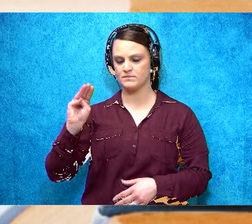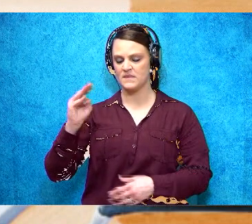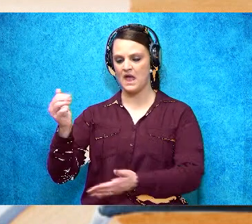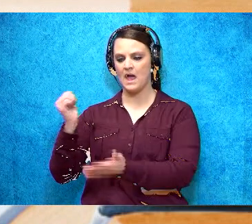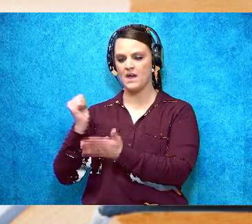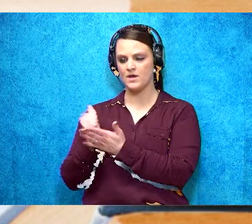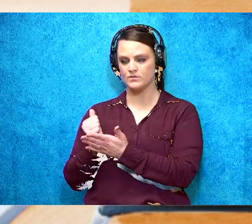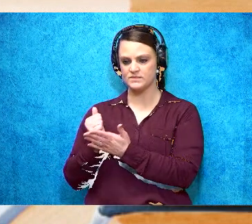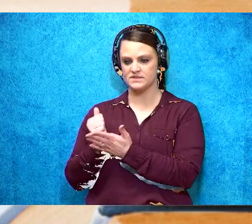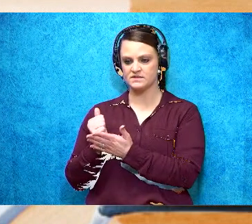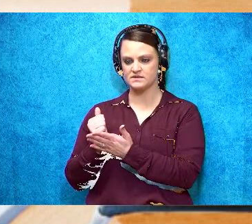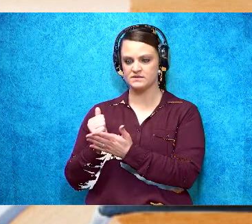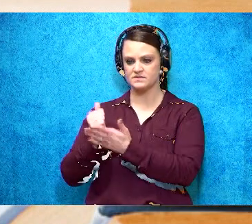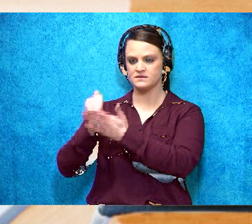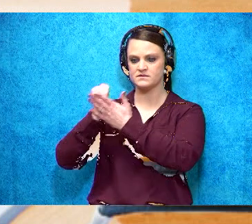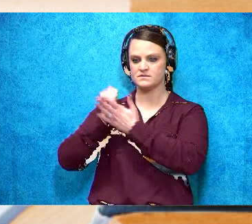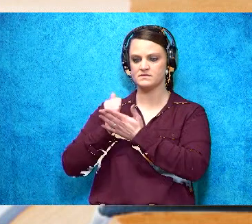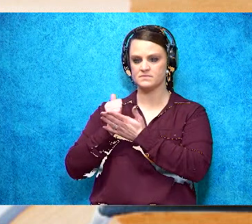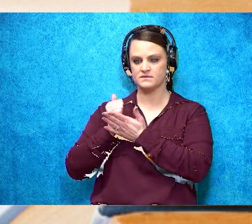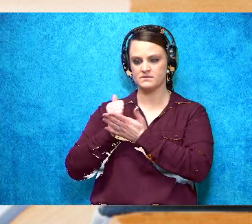helps